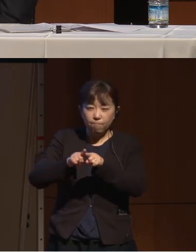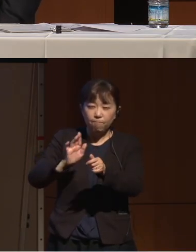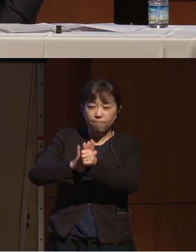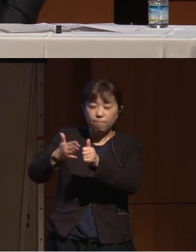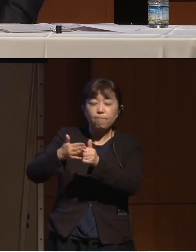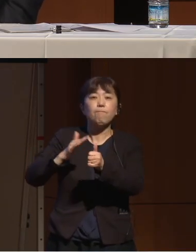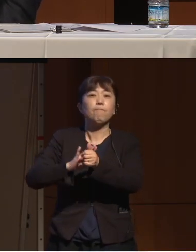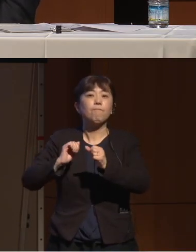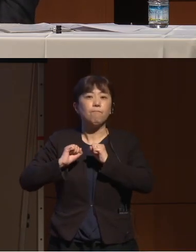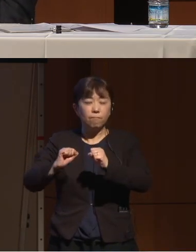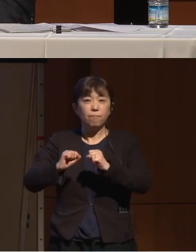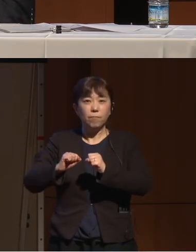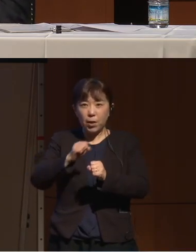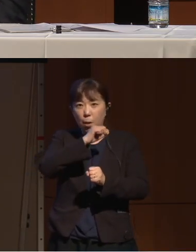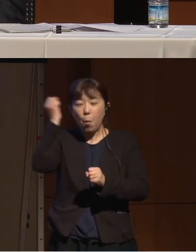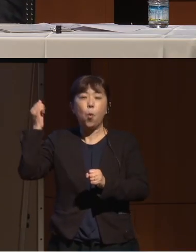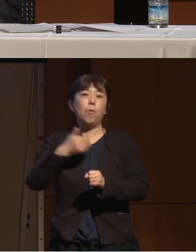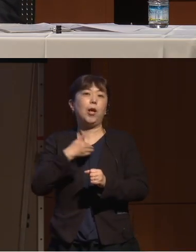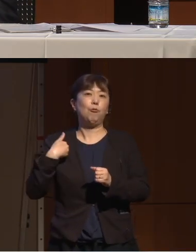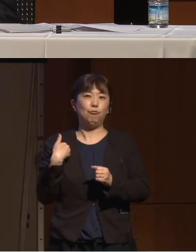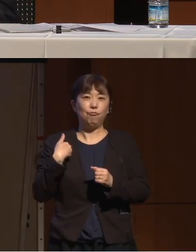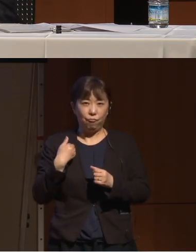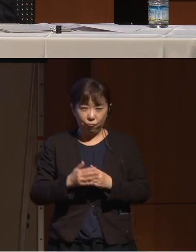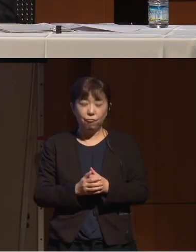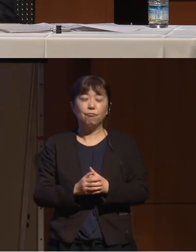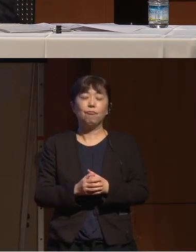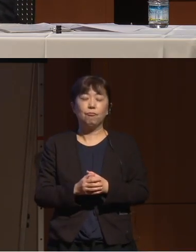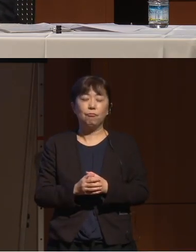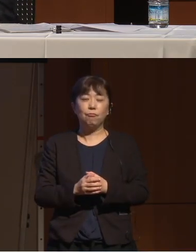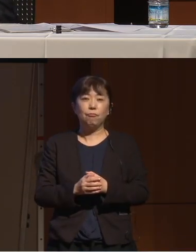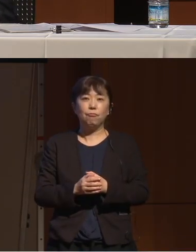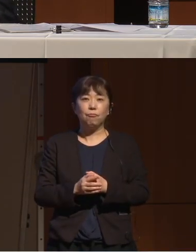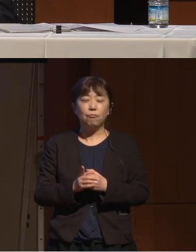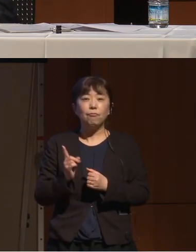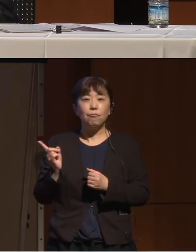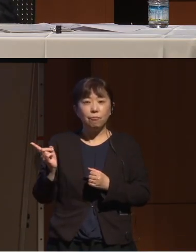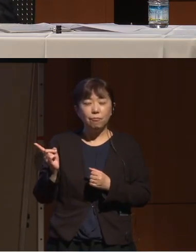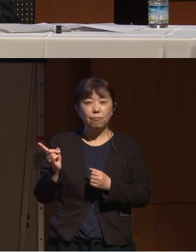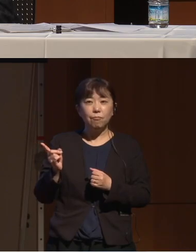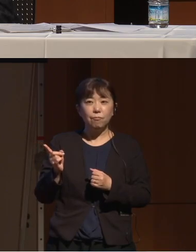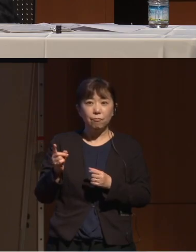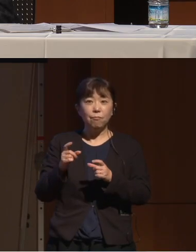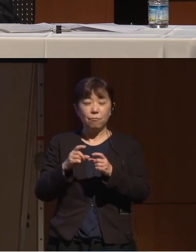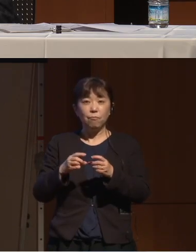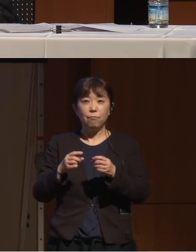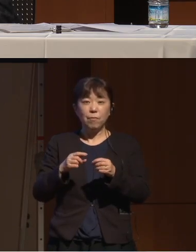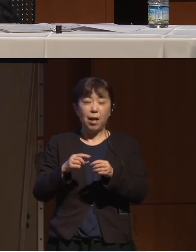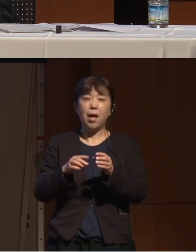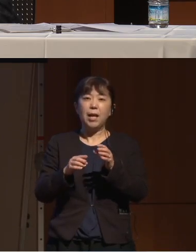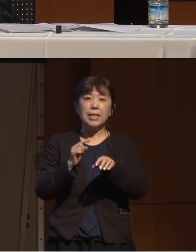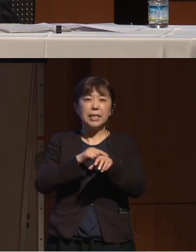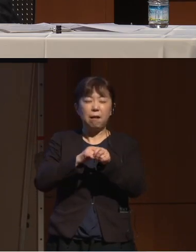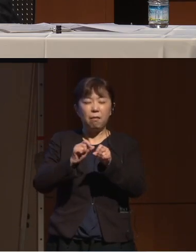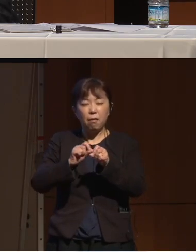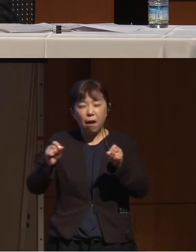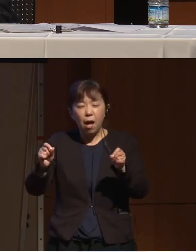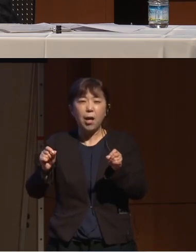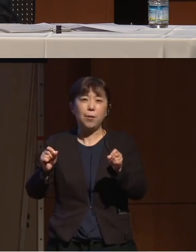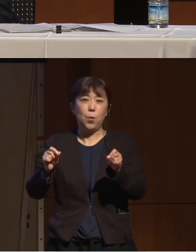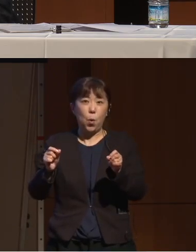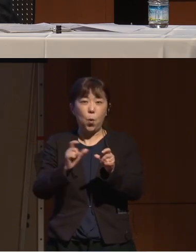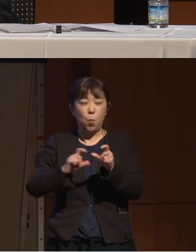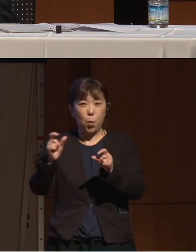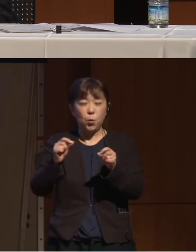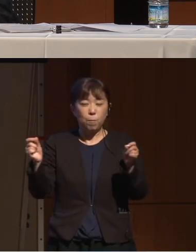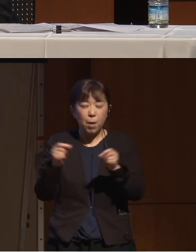task probably easily within a decade, maybe faster. And I want to just commend Hamaguchi-san. I just want to commend SCARTA